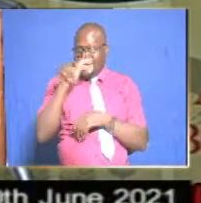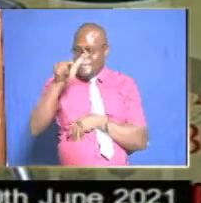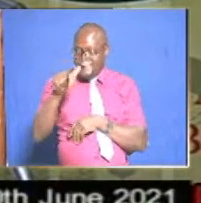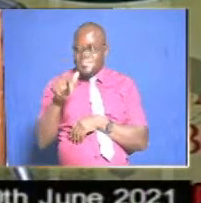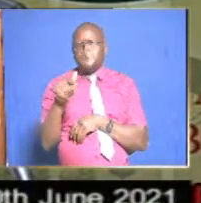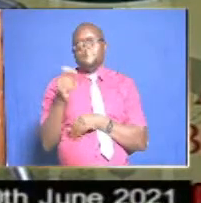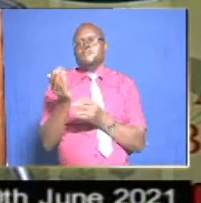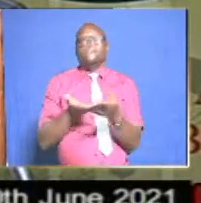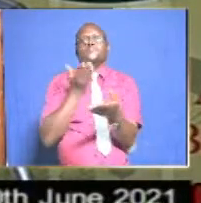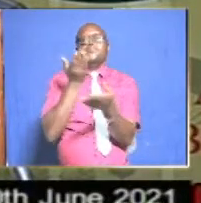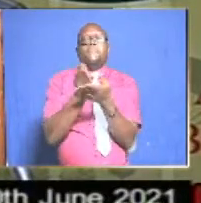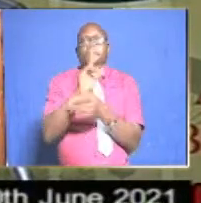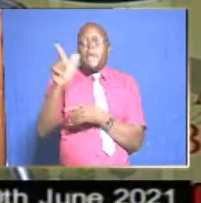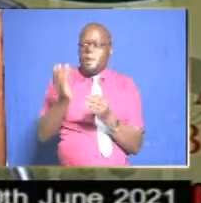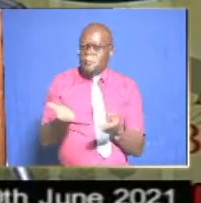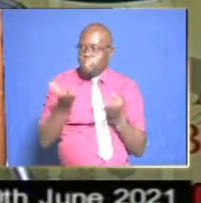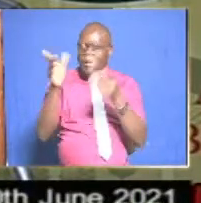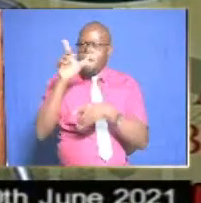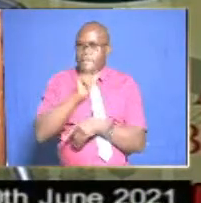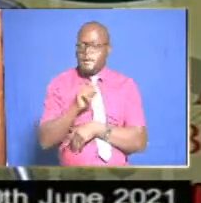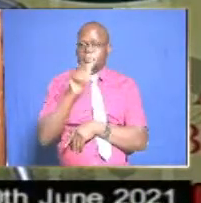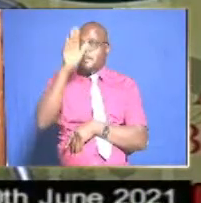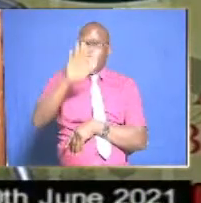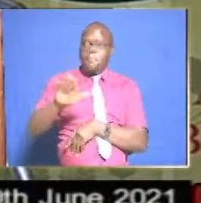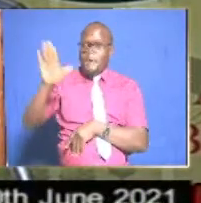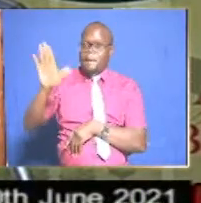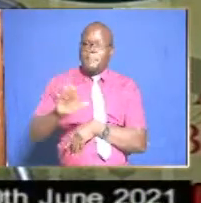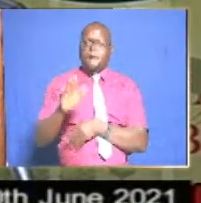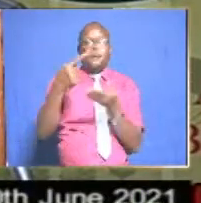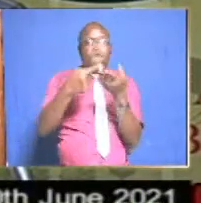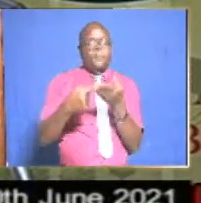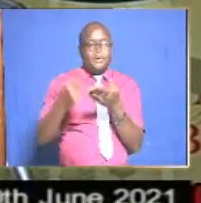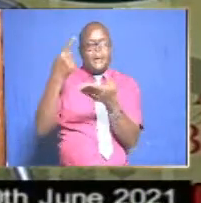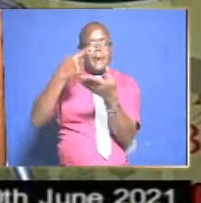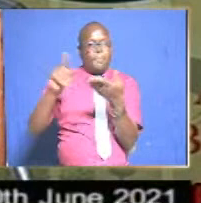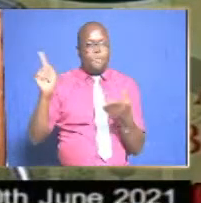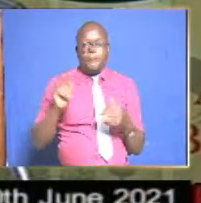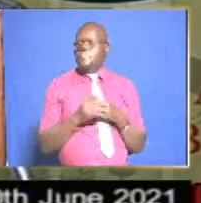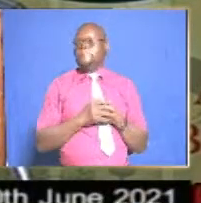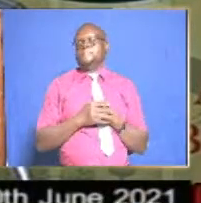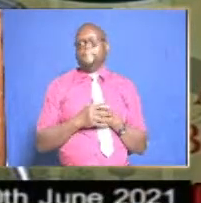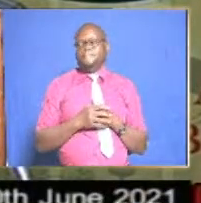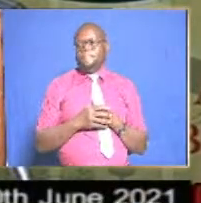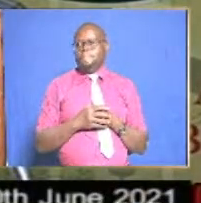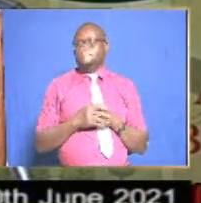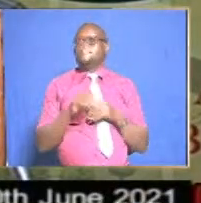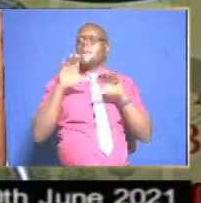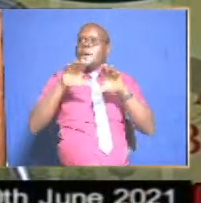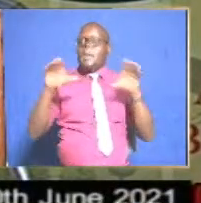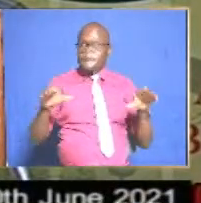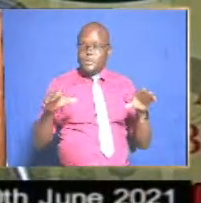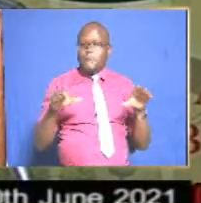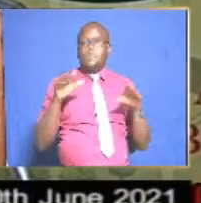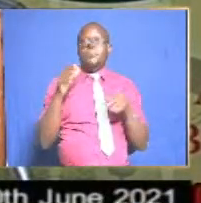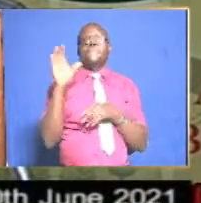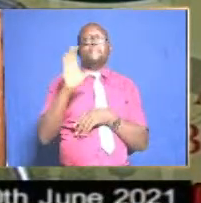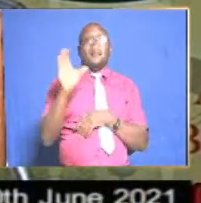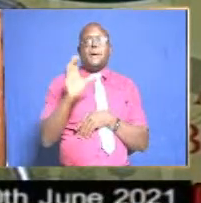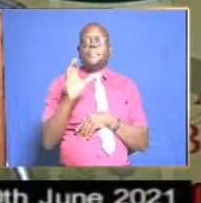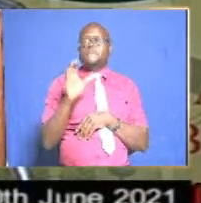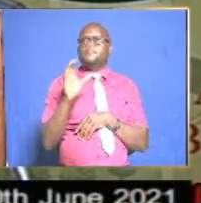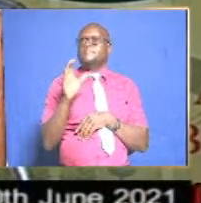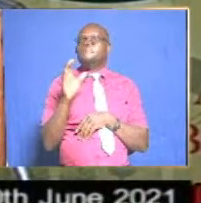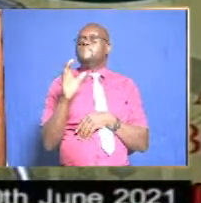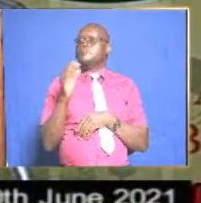been submitted to this House for consideration and approval. Mr. Speaker, capital markets play a critical role of